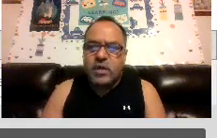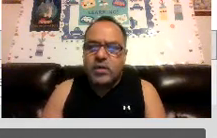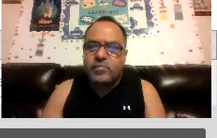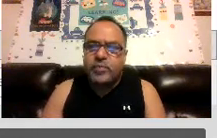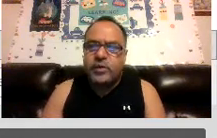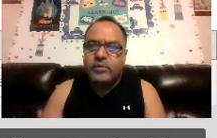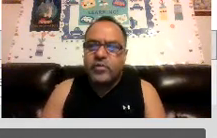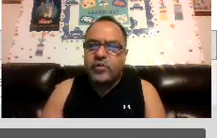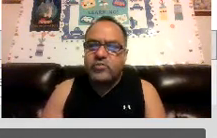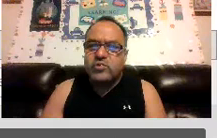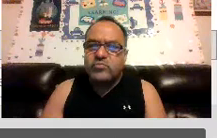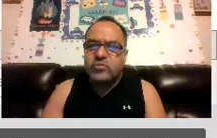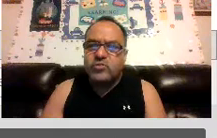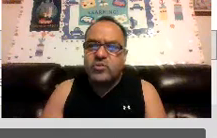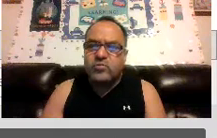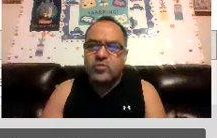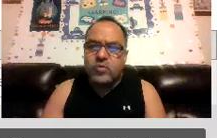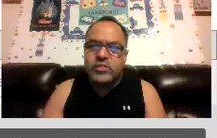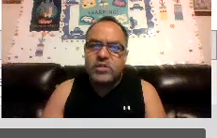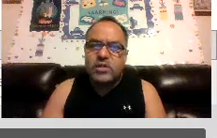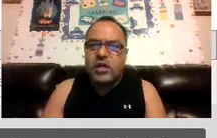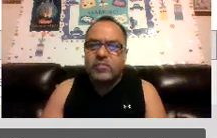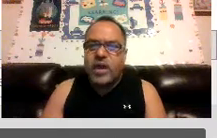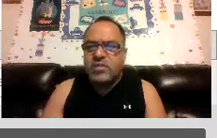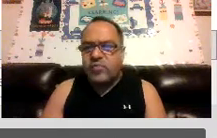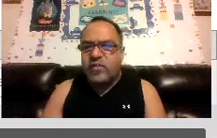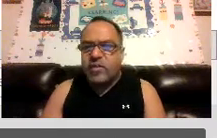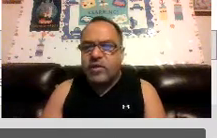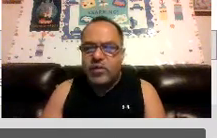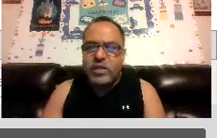Paco and Tala compared their stones to the ones on the